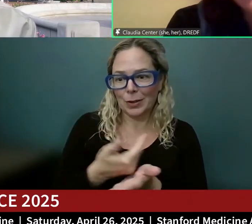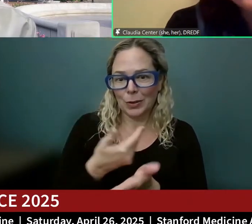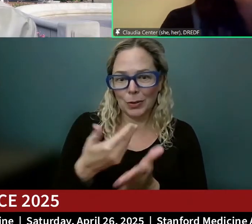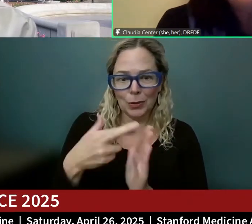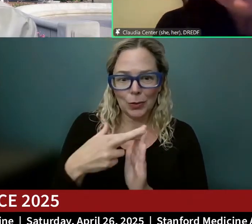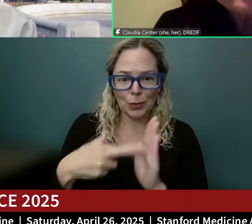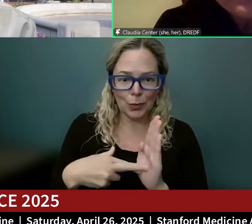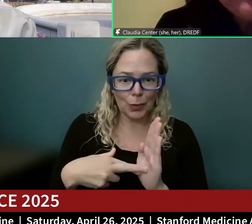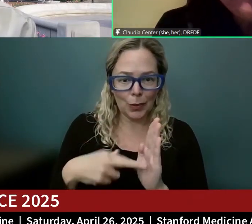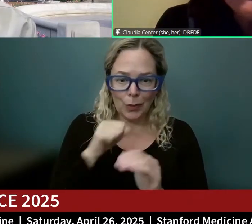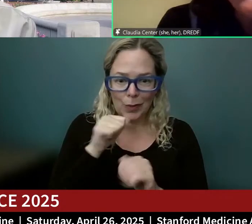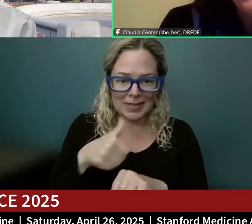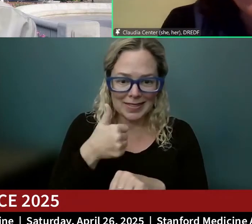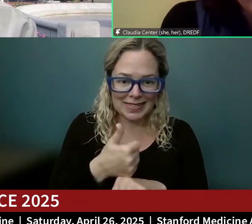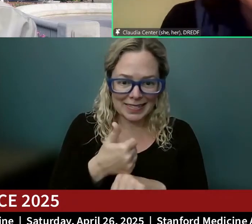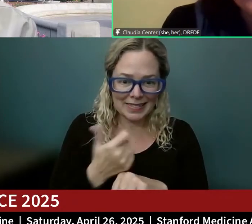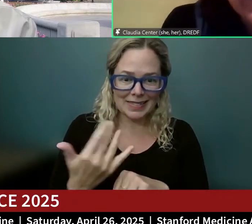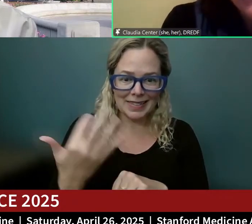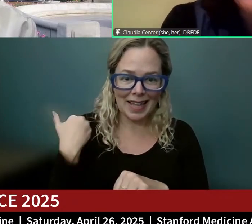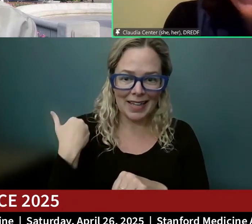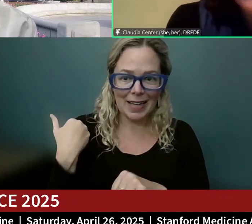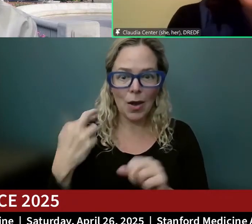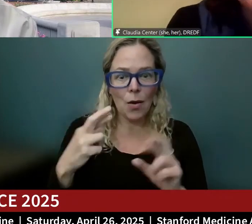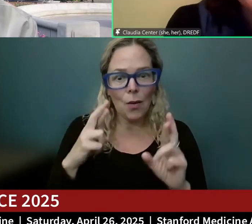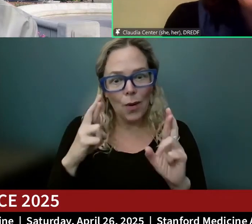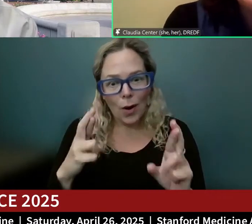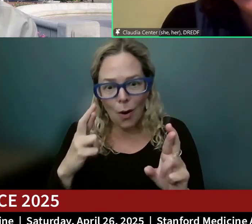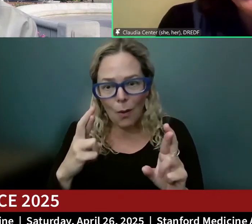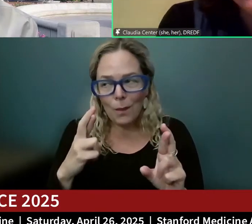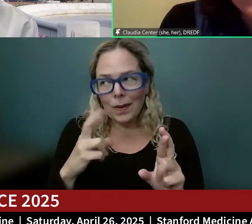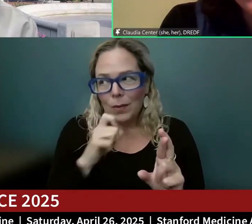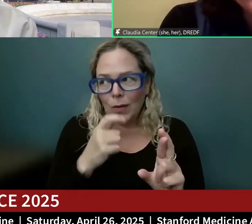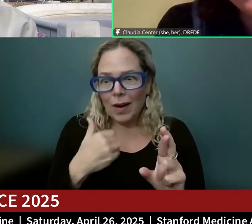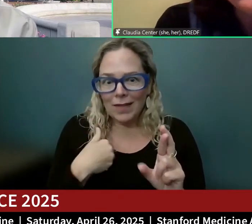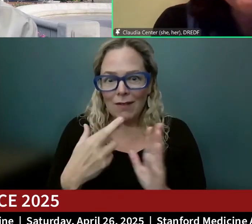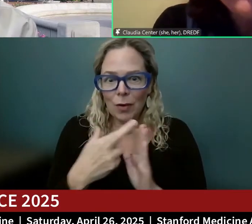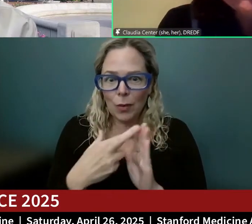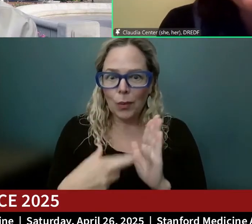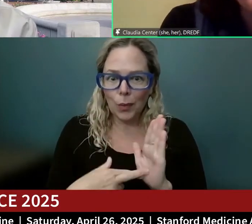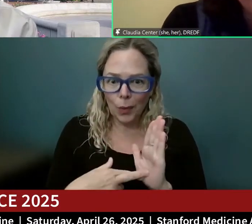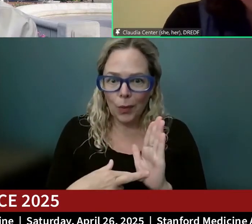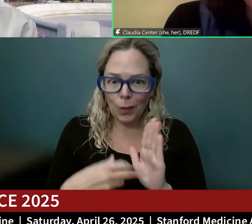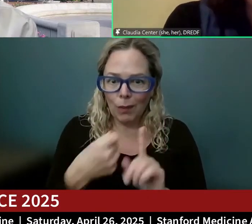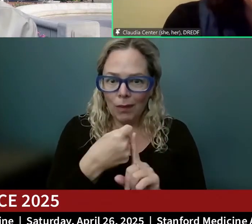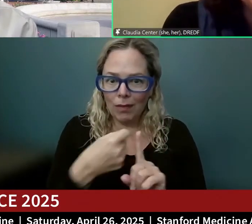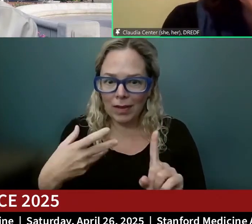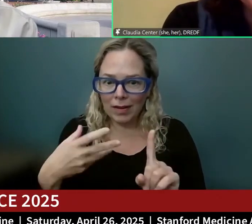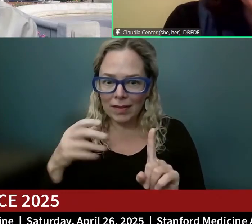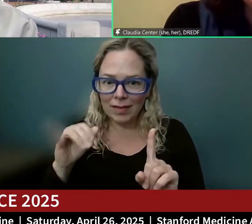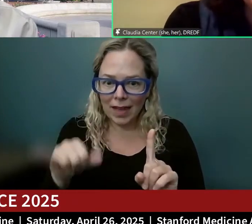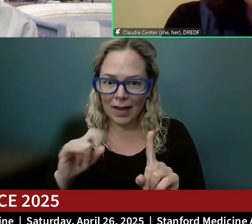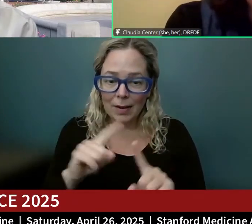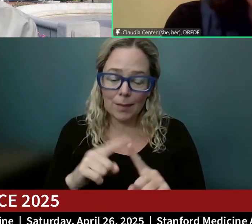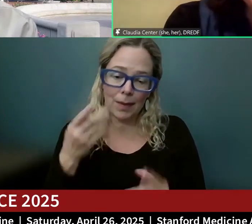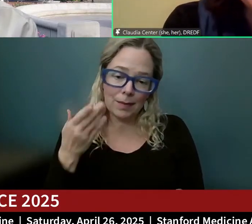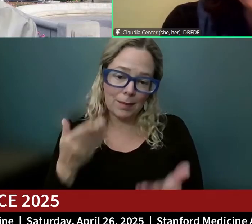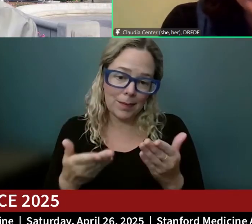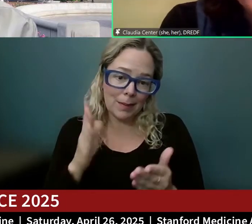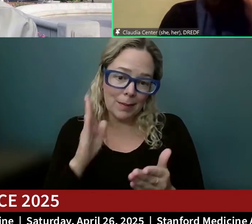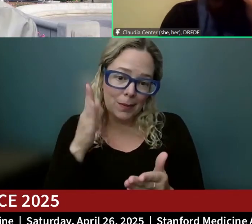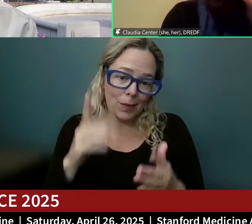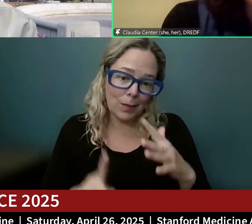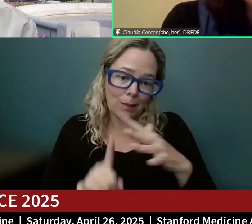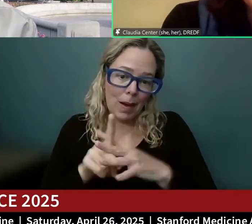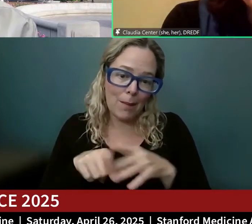course, we would hope you don't have to have a rule that yeah. says that. But yeah, that may come up in the course of the